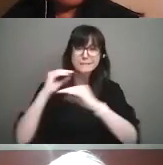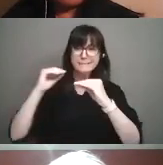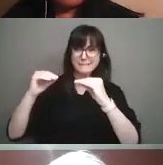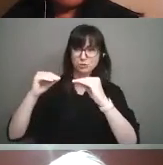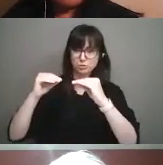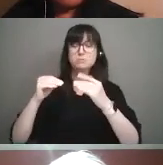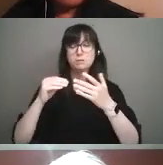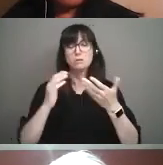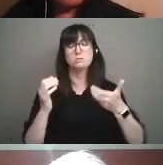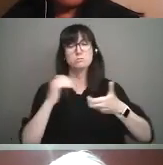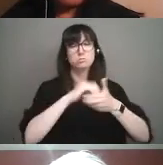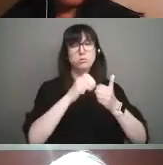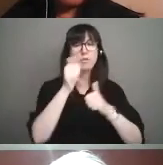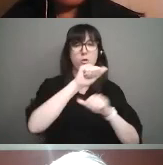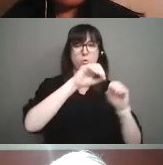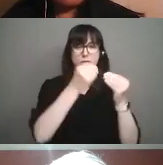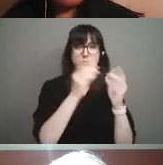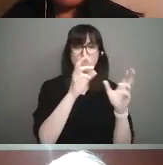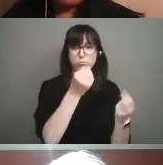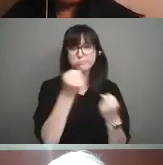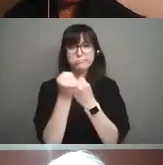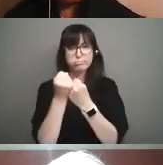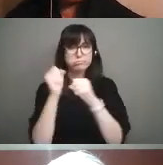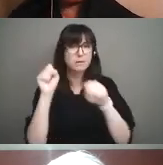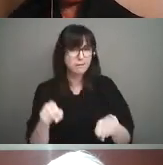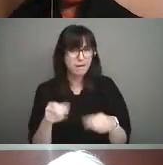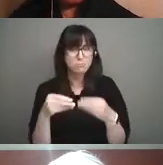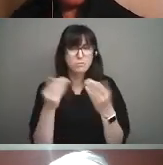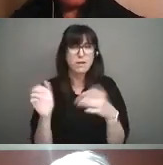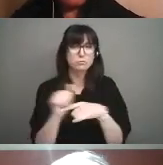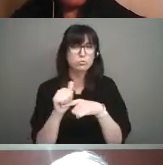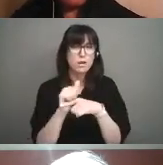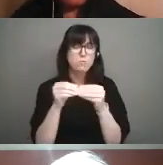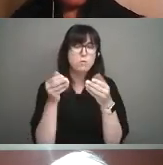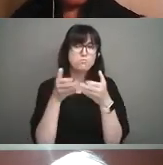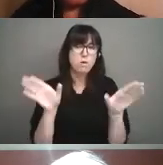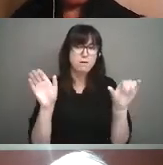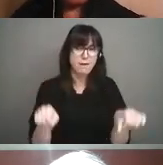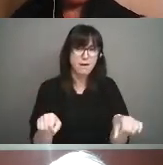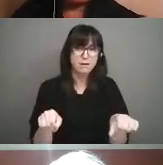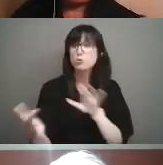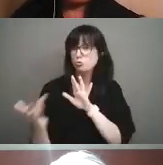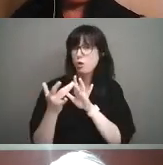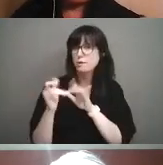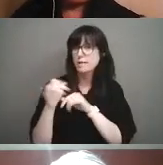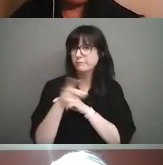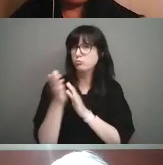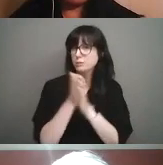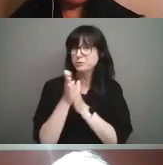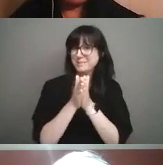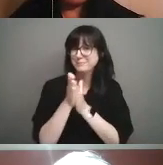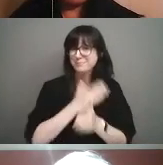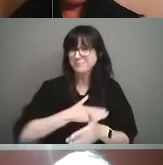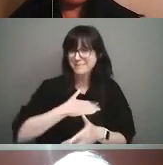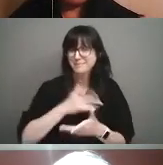a foundation that might be able to support us to give this kind of training more broadly. So again, just reach out to me if those are things of interest to you, and